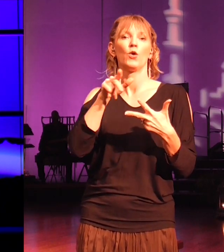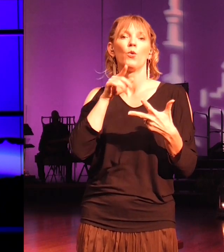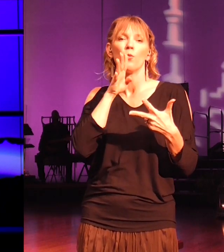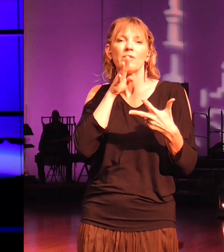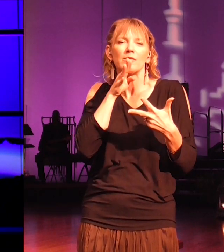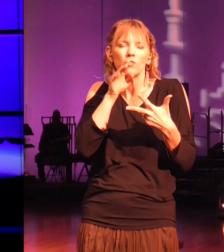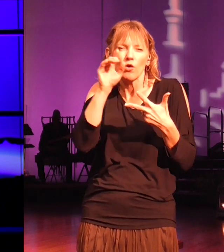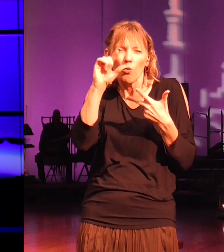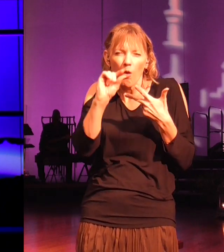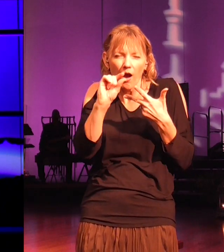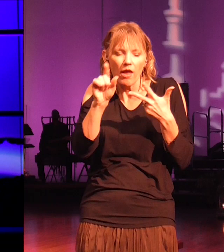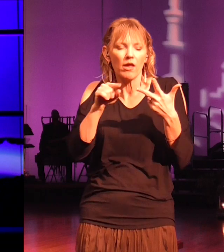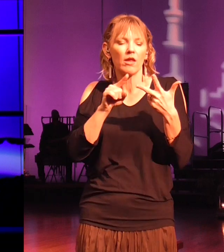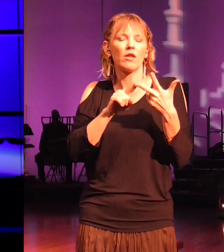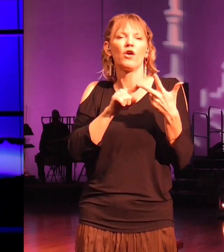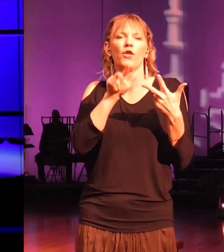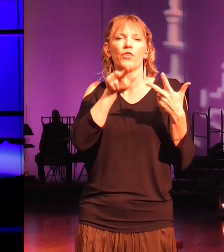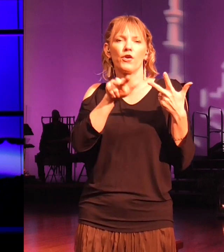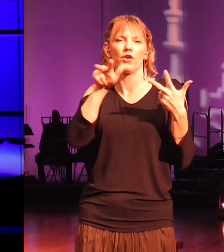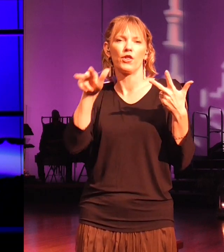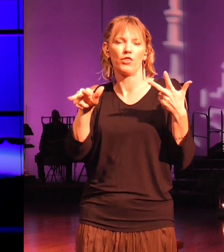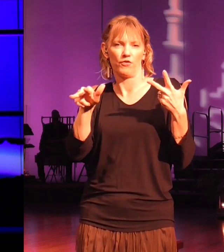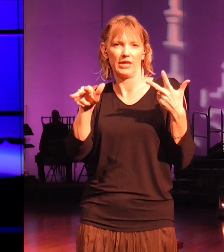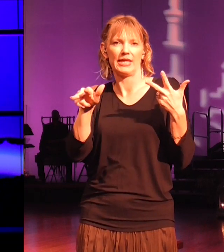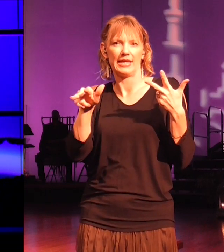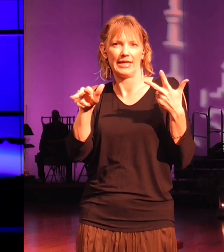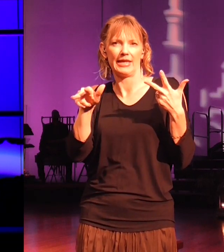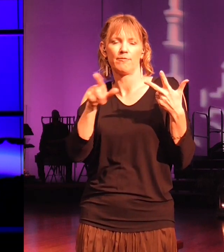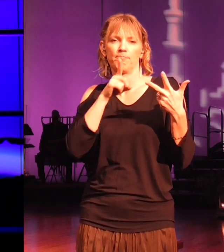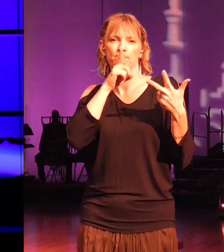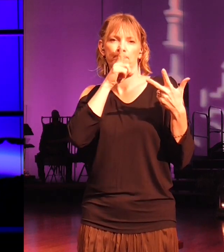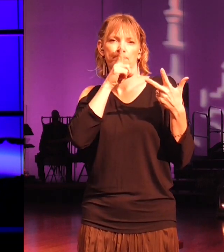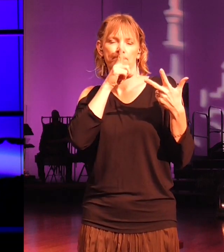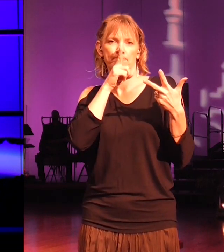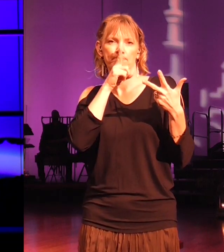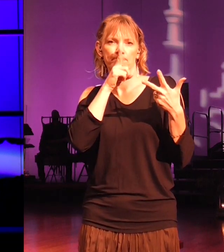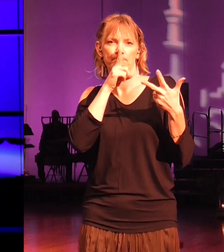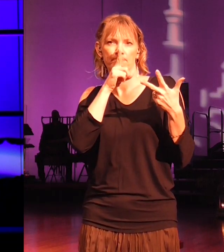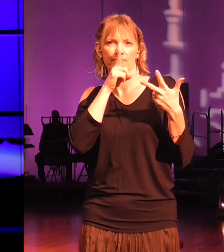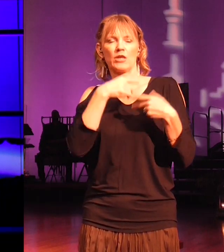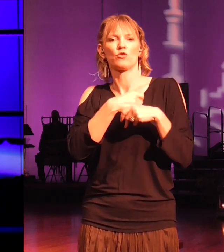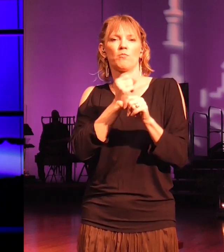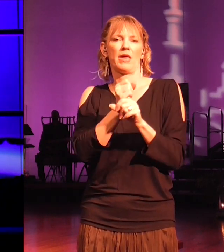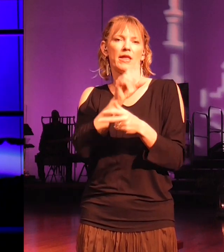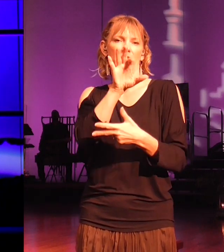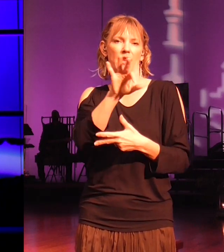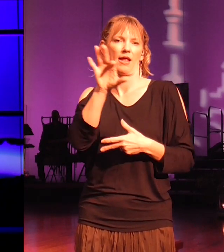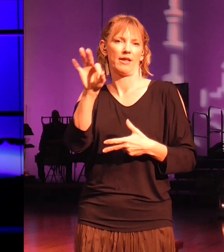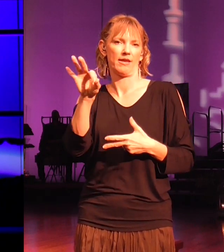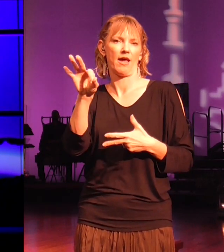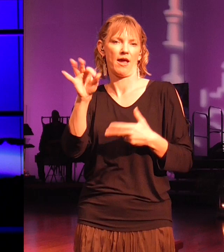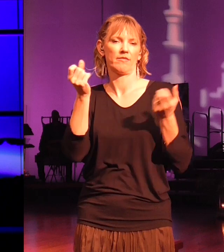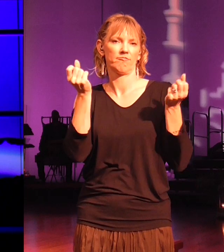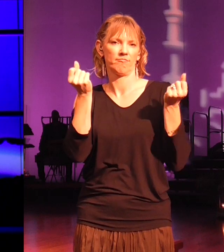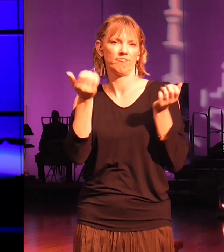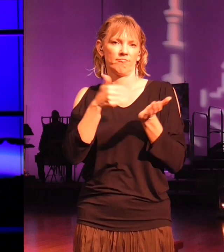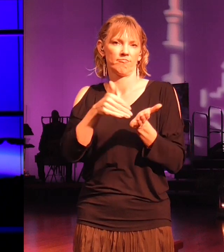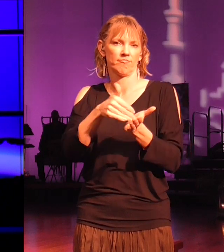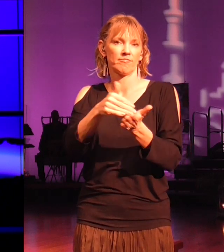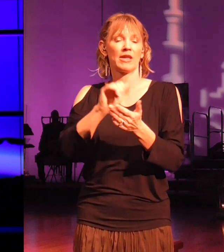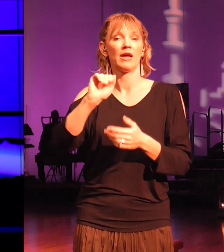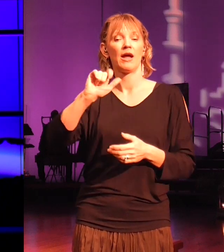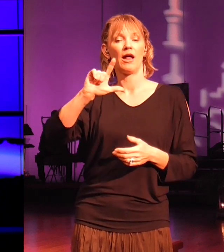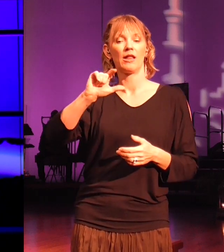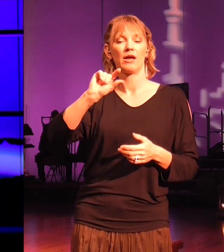or 33 recitations silently to make 99. Al-Ghani